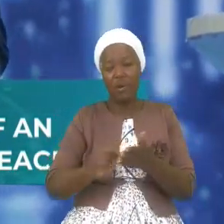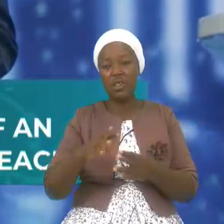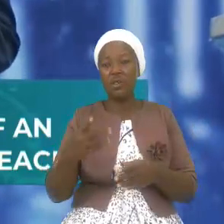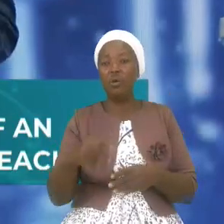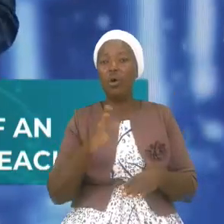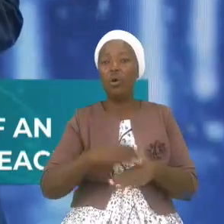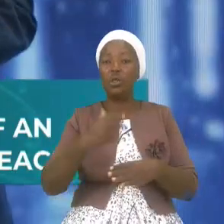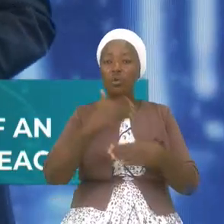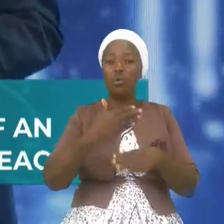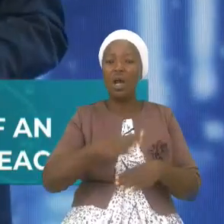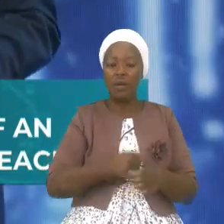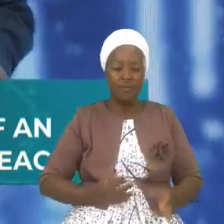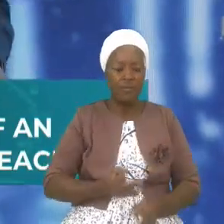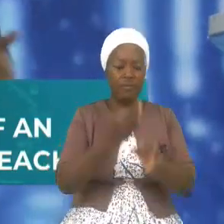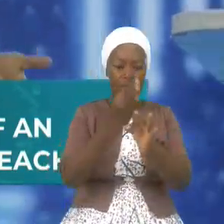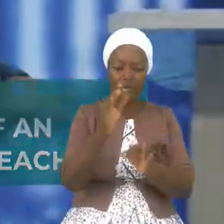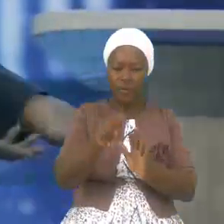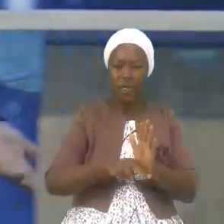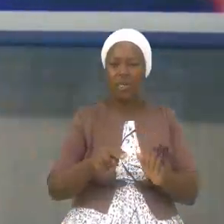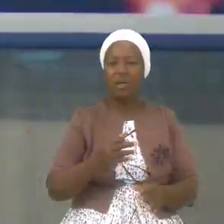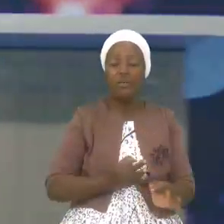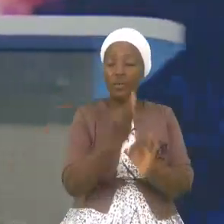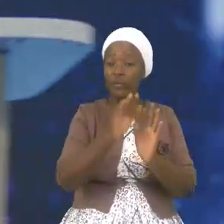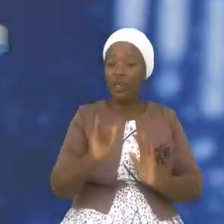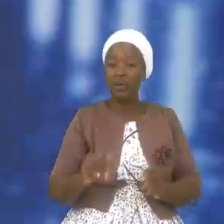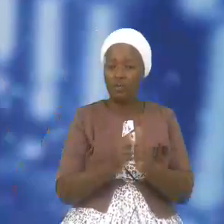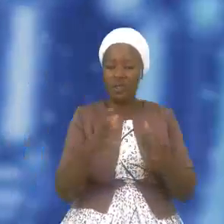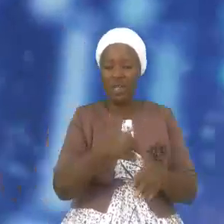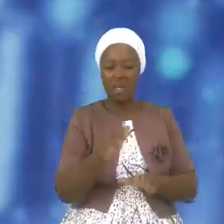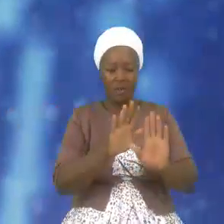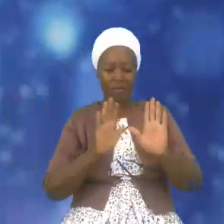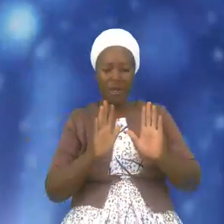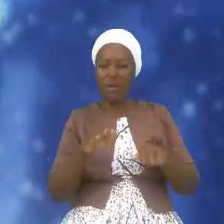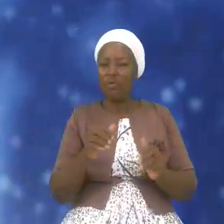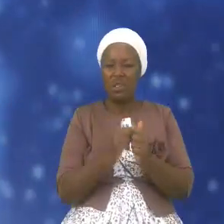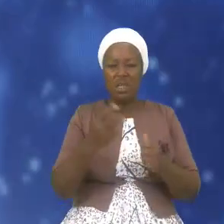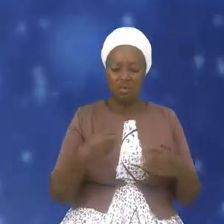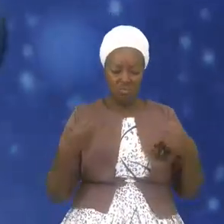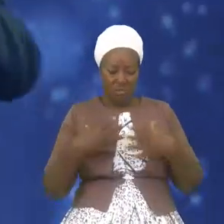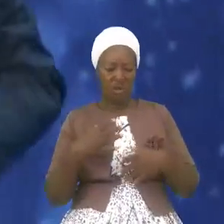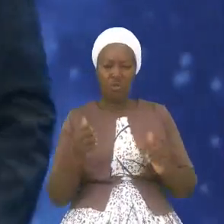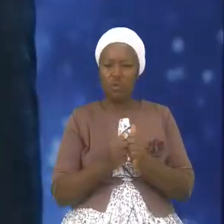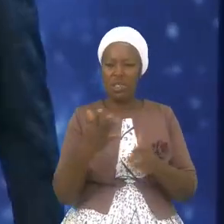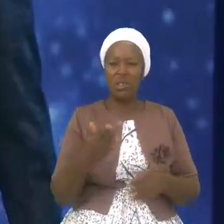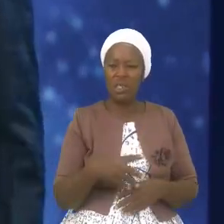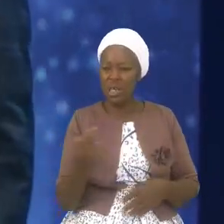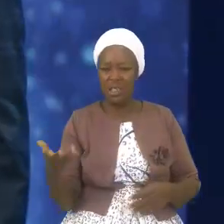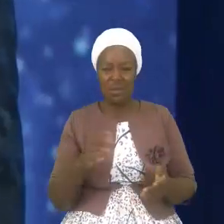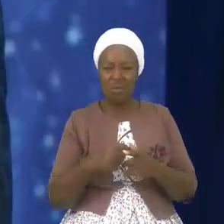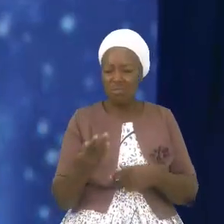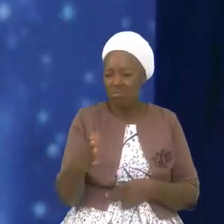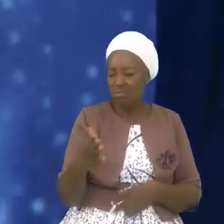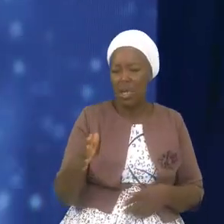humility, without shivering, without fearing the face of the emperor of the time,